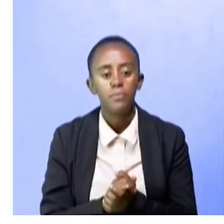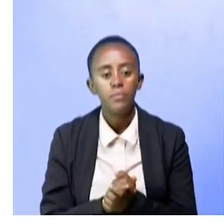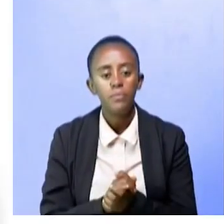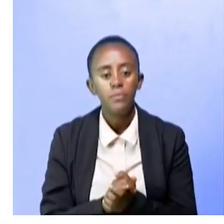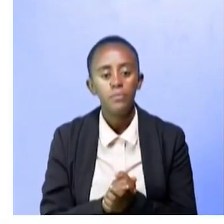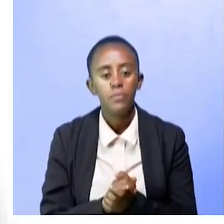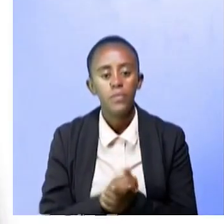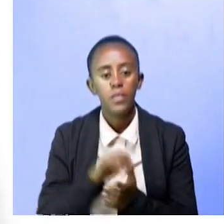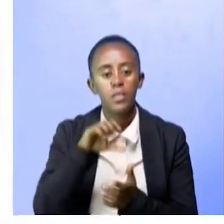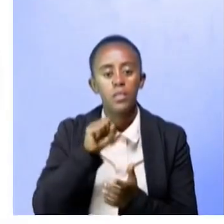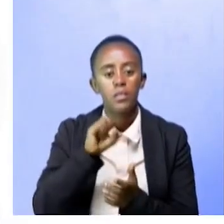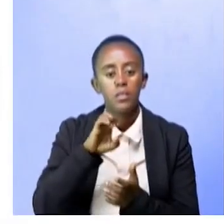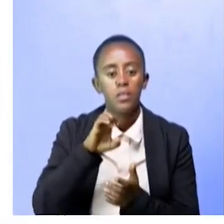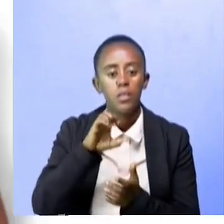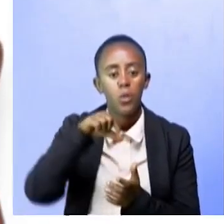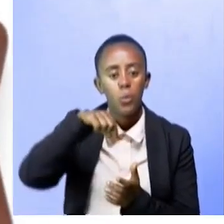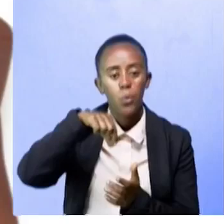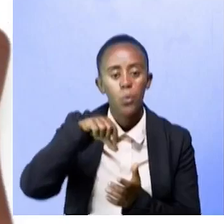The sequence of